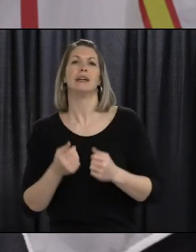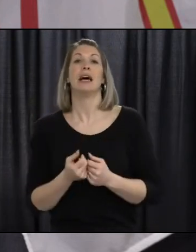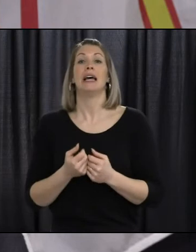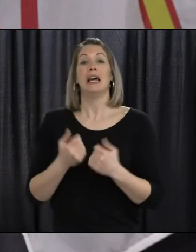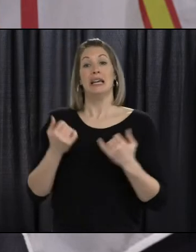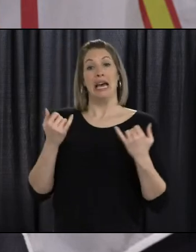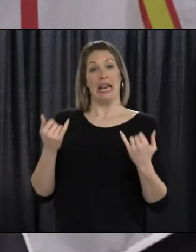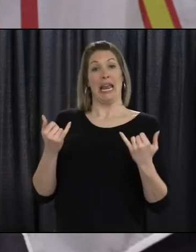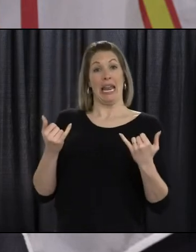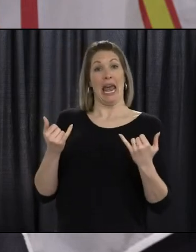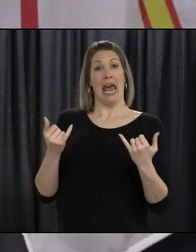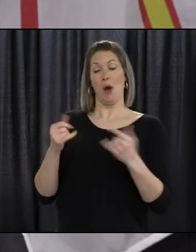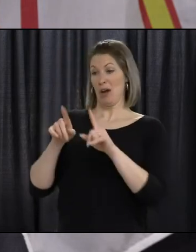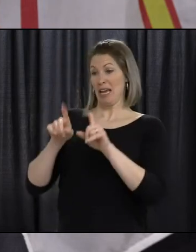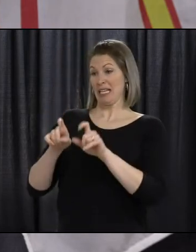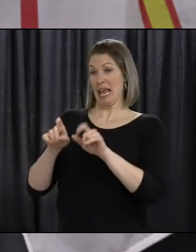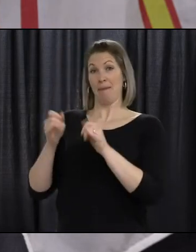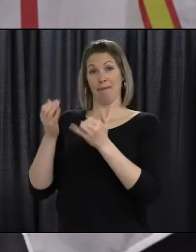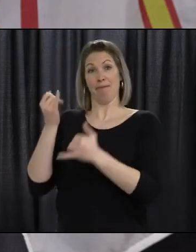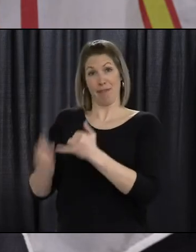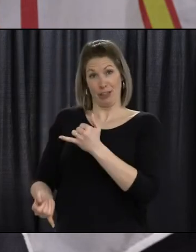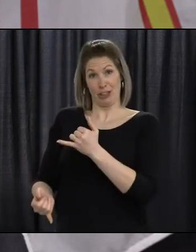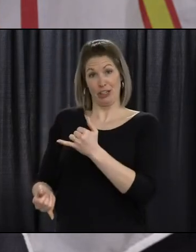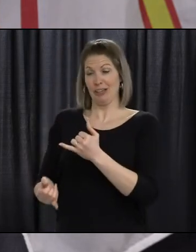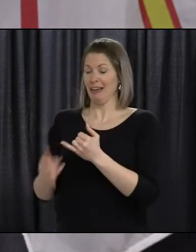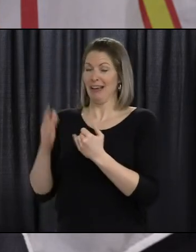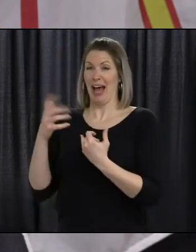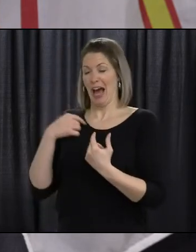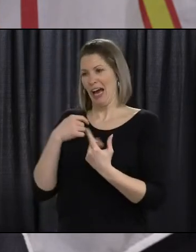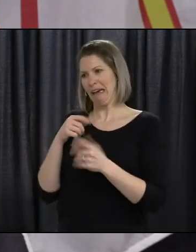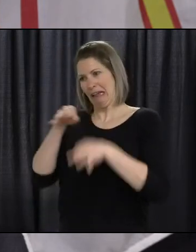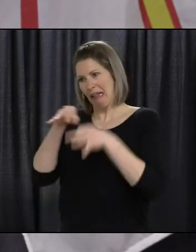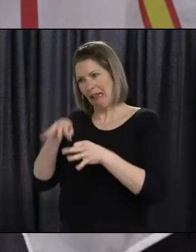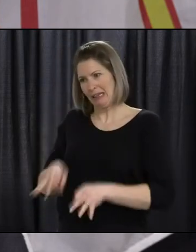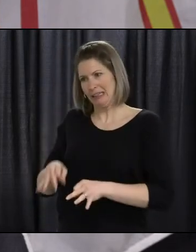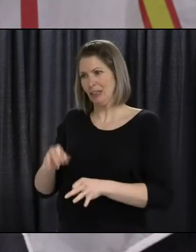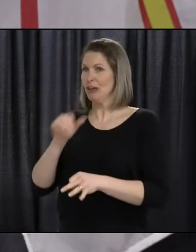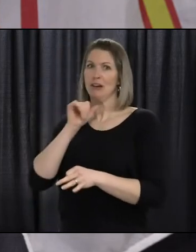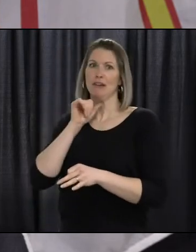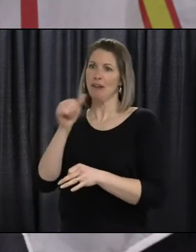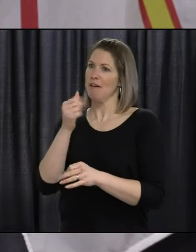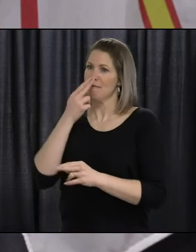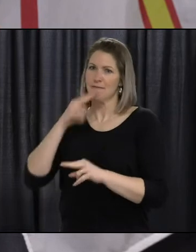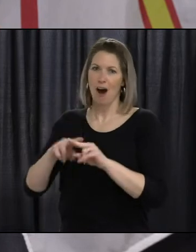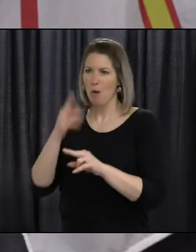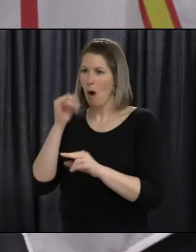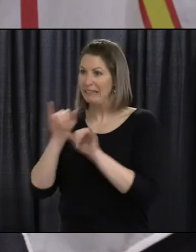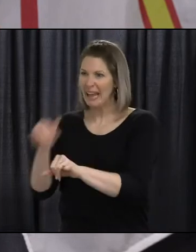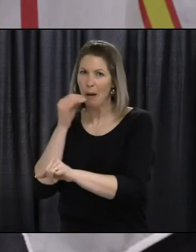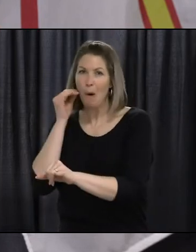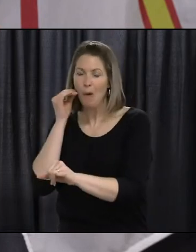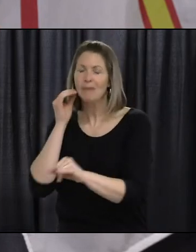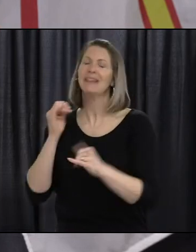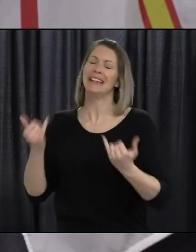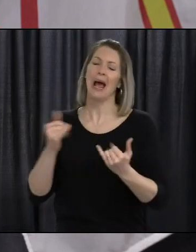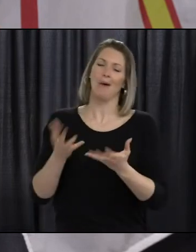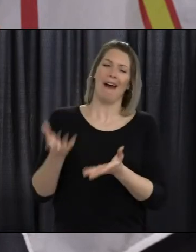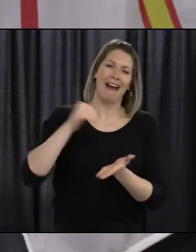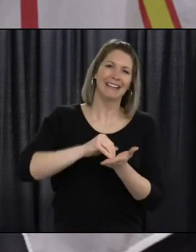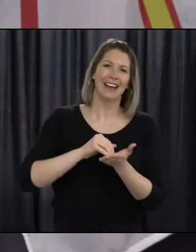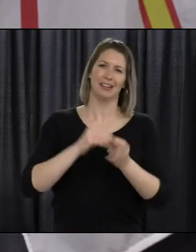out of finishing exams, I'll recap cases. As a recap, for those who may have just joined us, we have 4 new cases